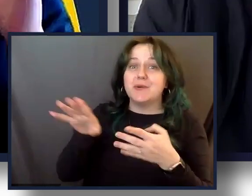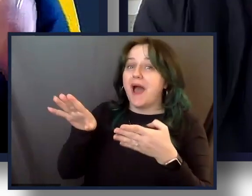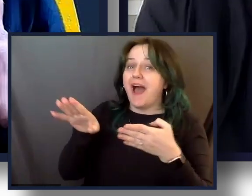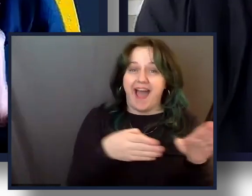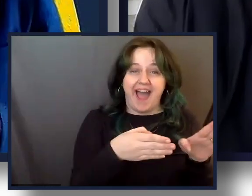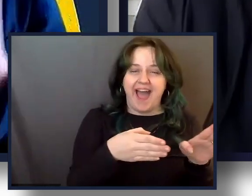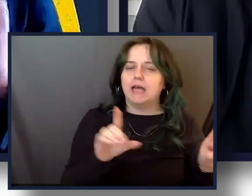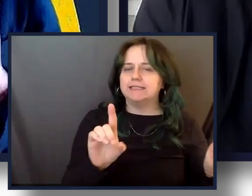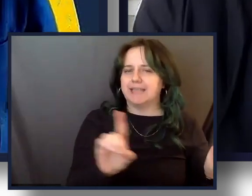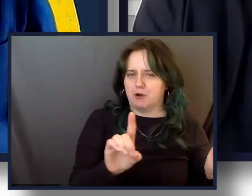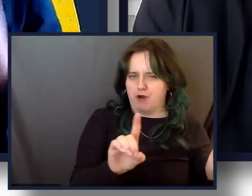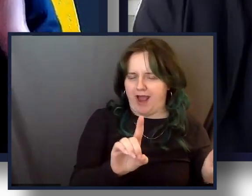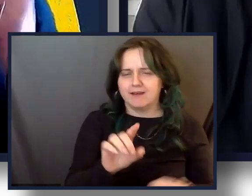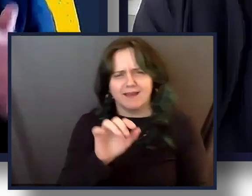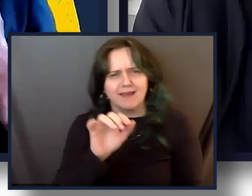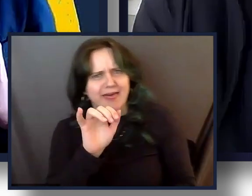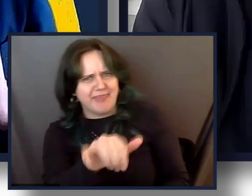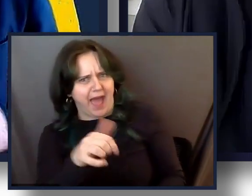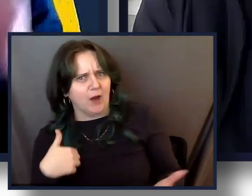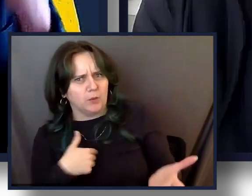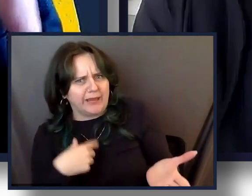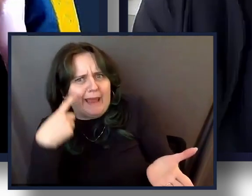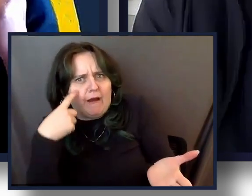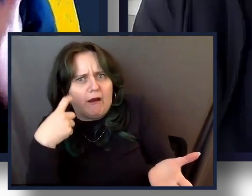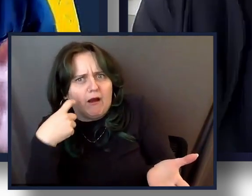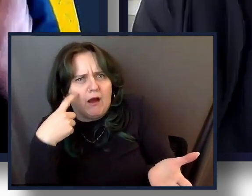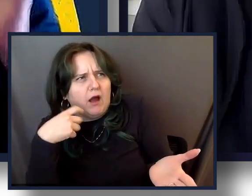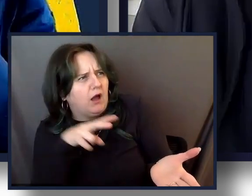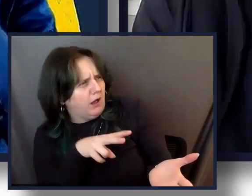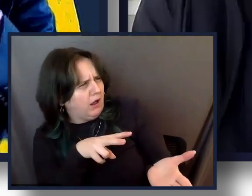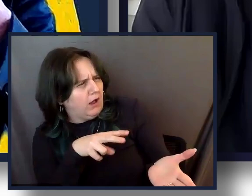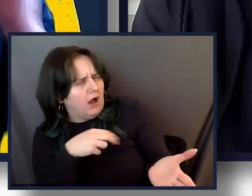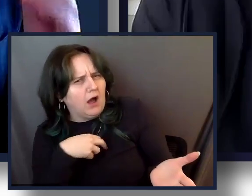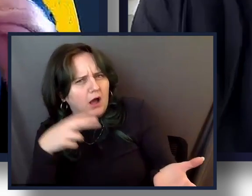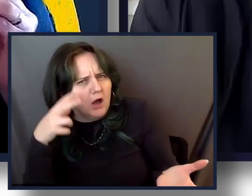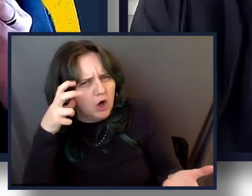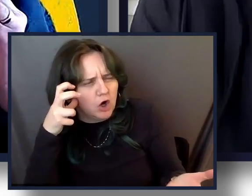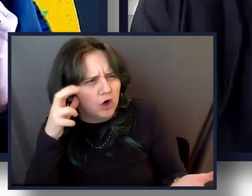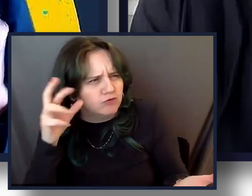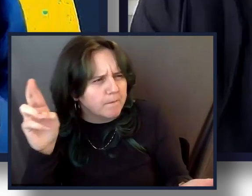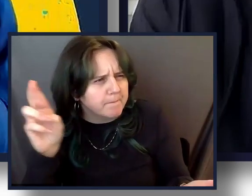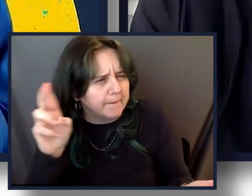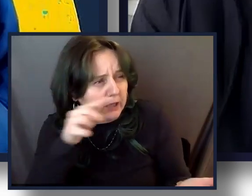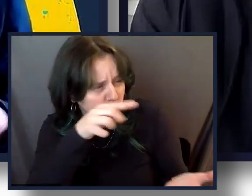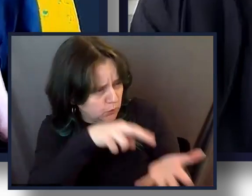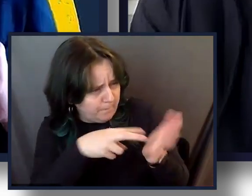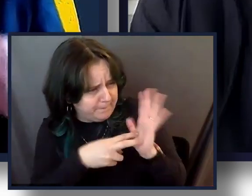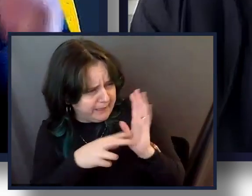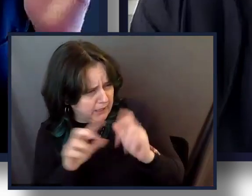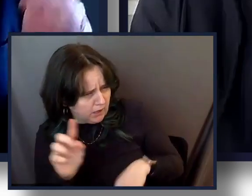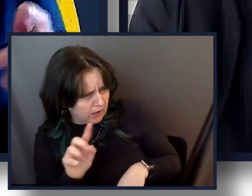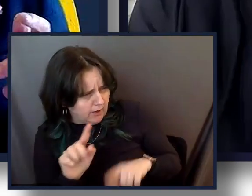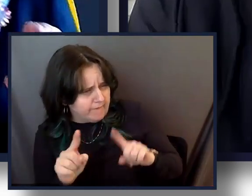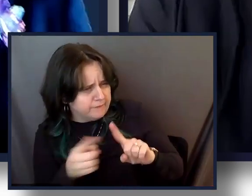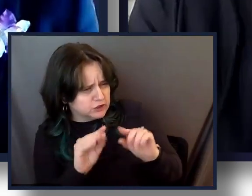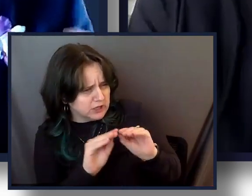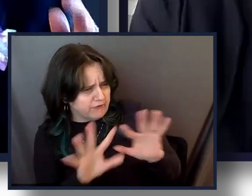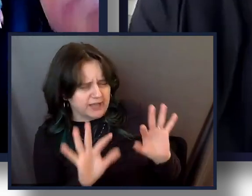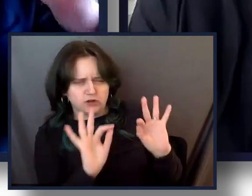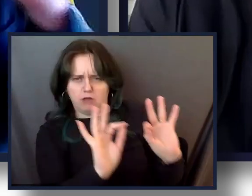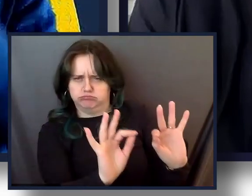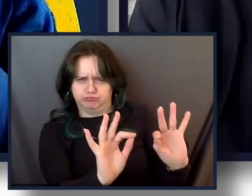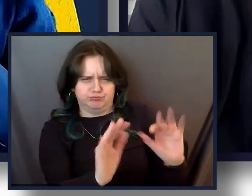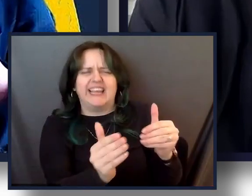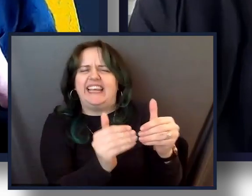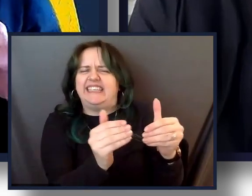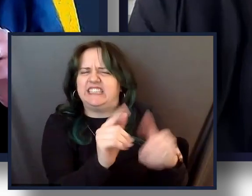Okay. A number of folks heard that and queried that. I heard that. So I wanted to make that clarification first. That's an easier question. Okay. Yeah. Now here's